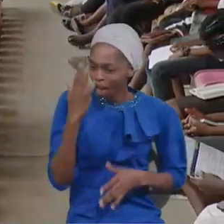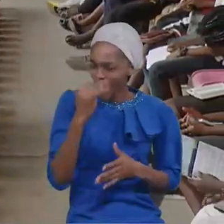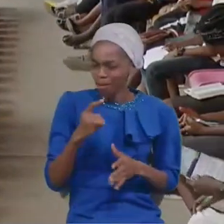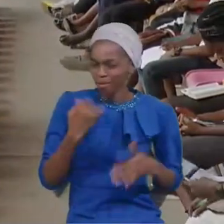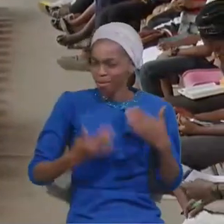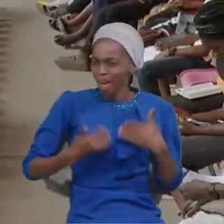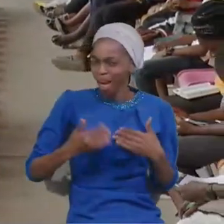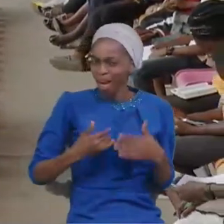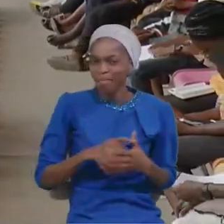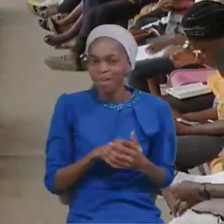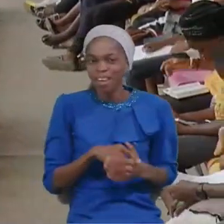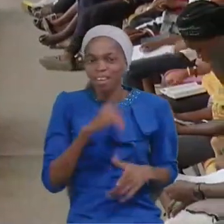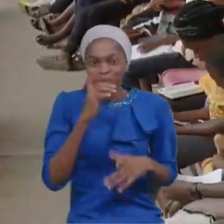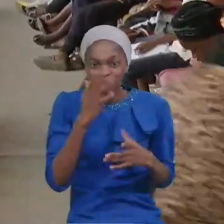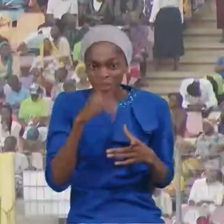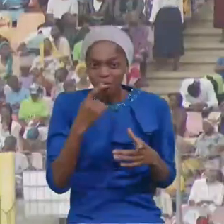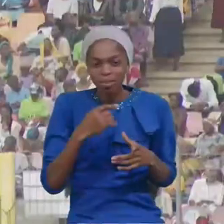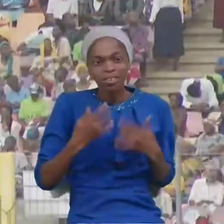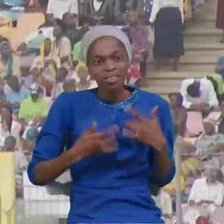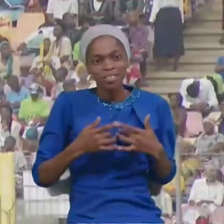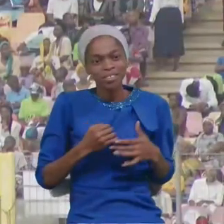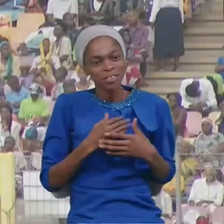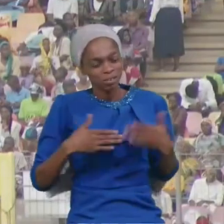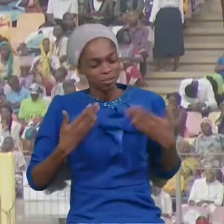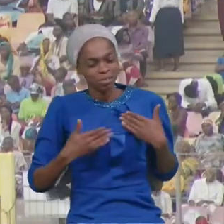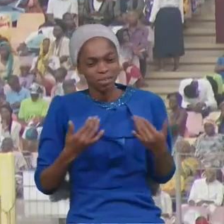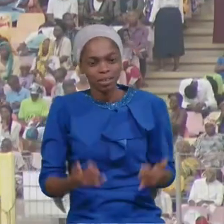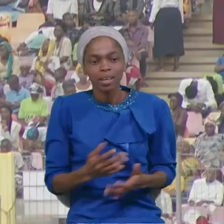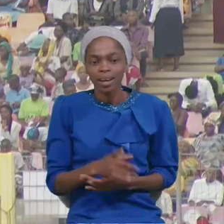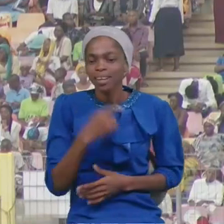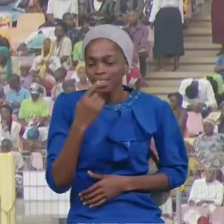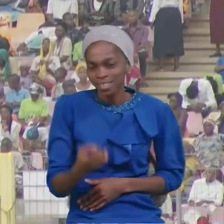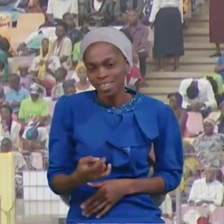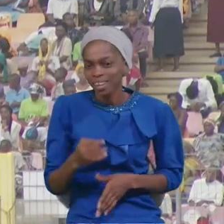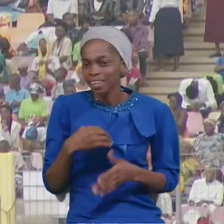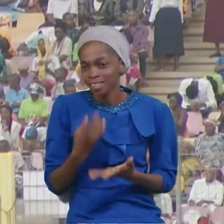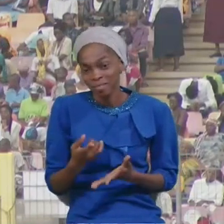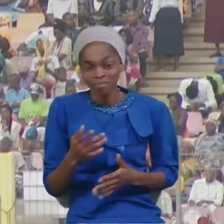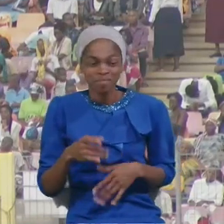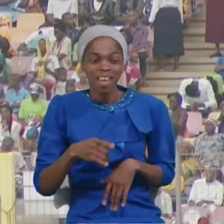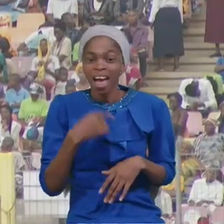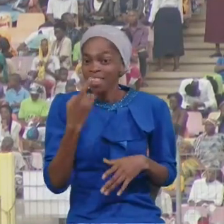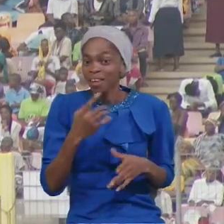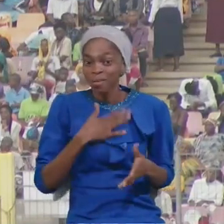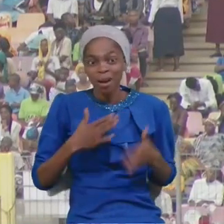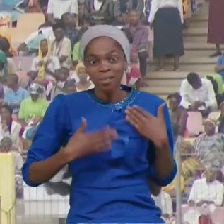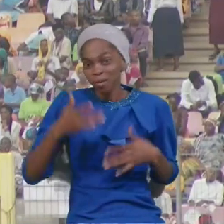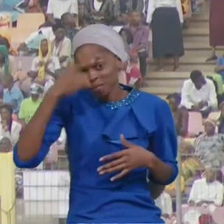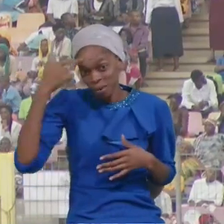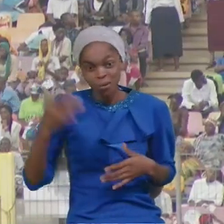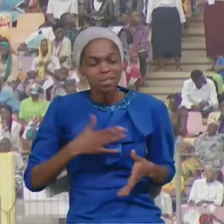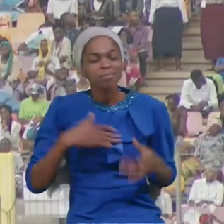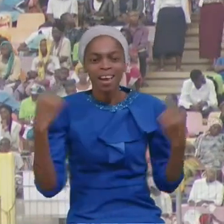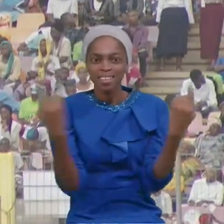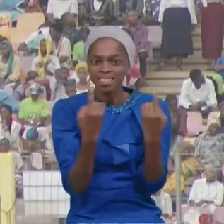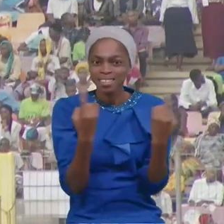because my sins are forgiven. I tell you, I'm joyful because I am saved. I tell you, I'm joyful because